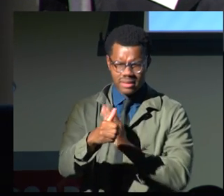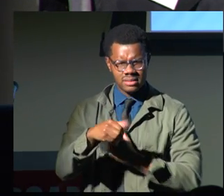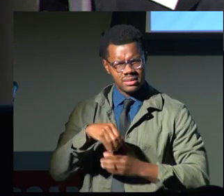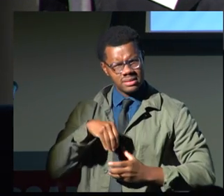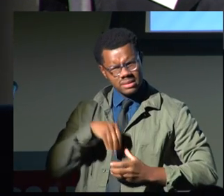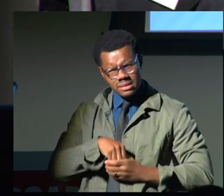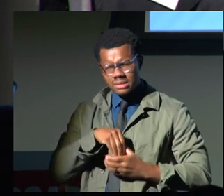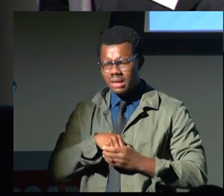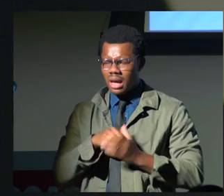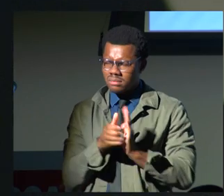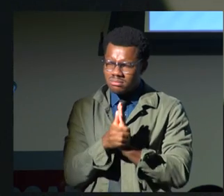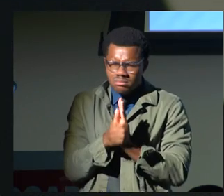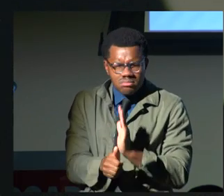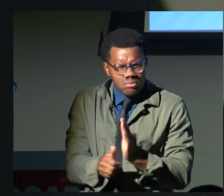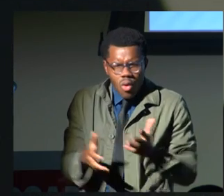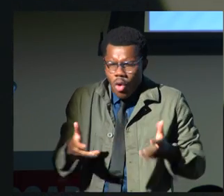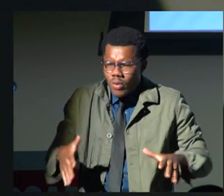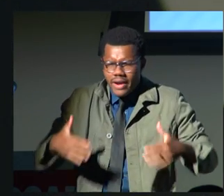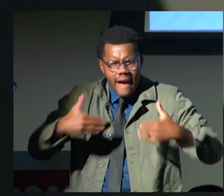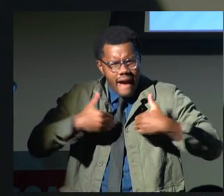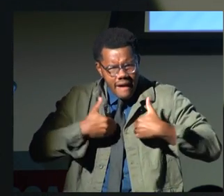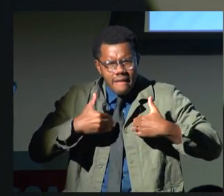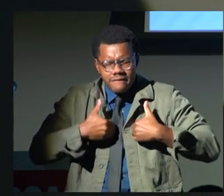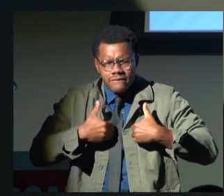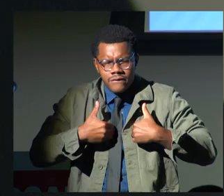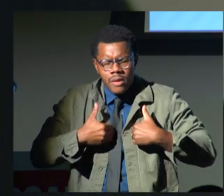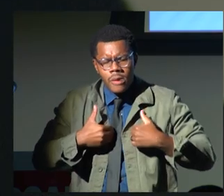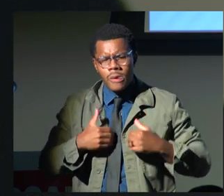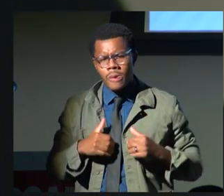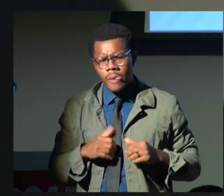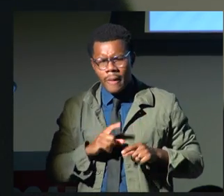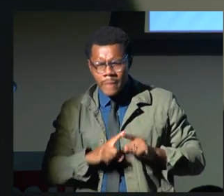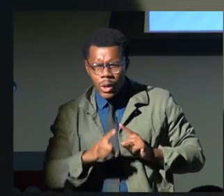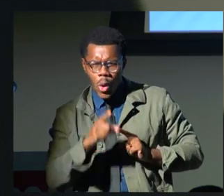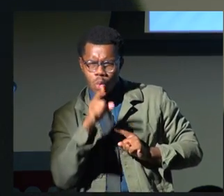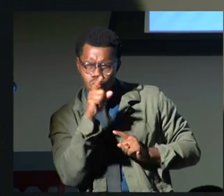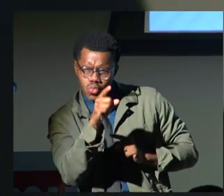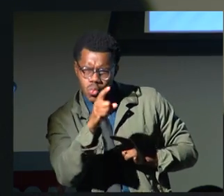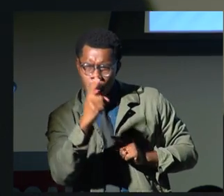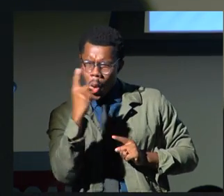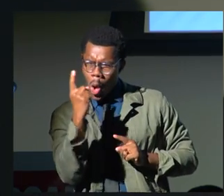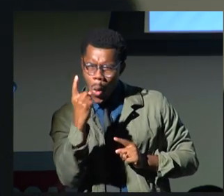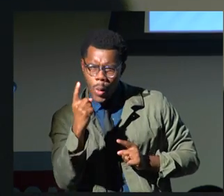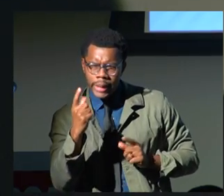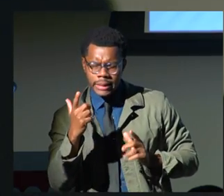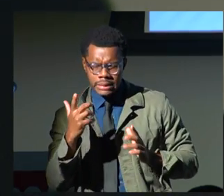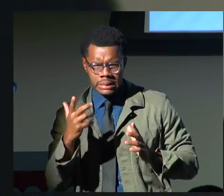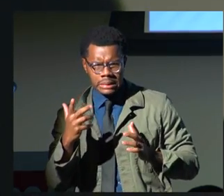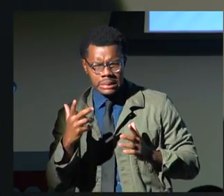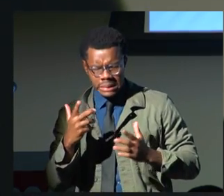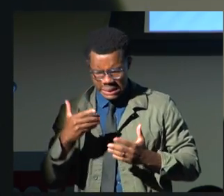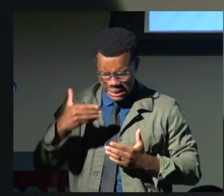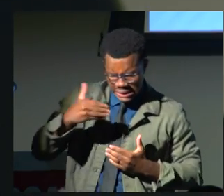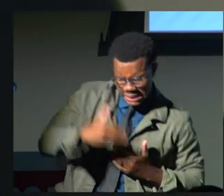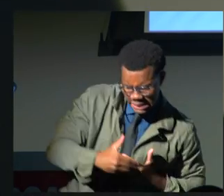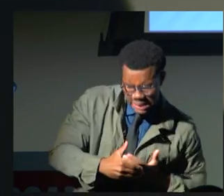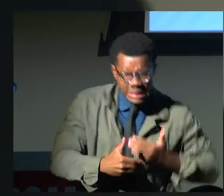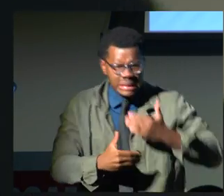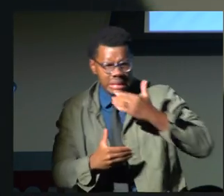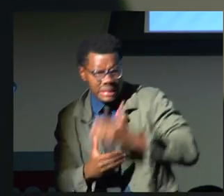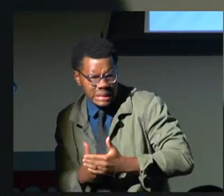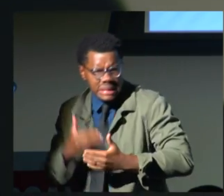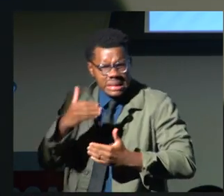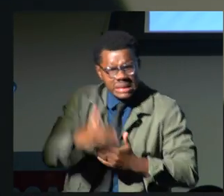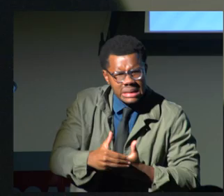some people have, but then with you, because you're constantly pushing, you're pushing the talent, right?